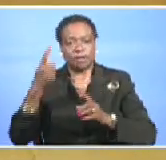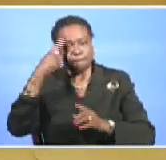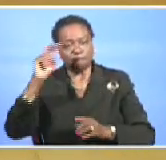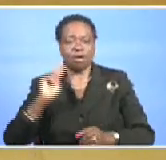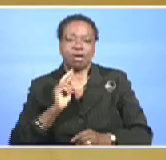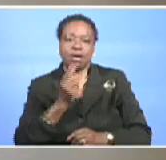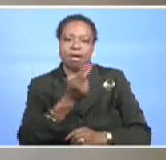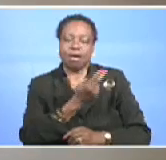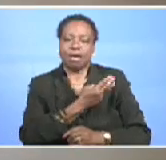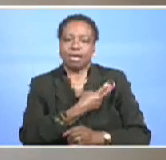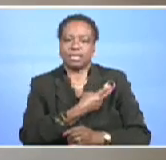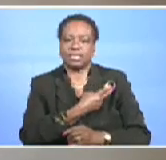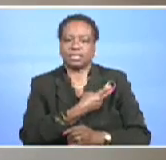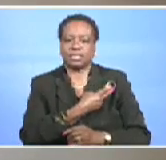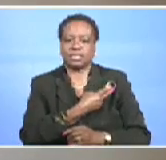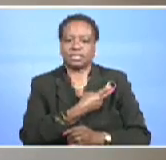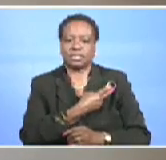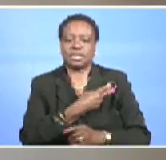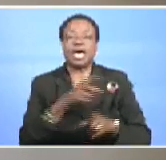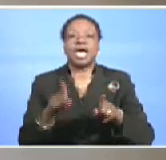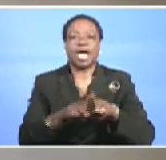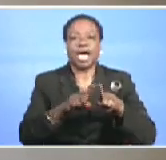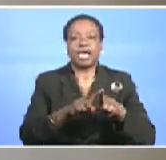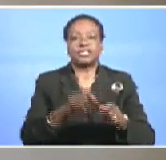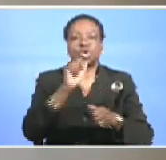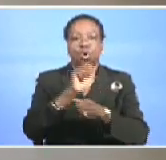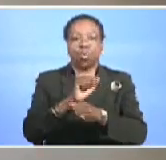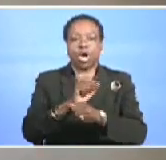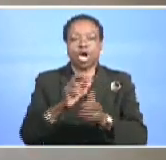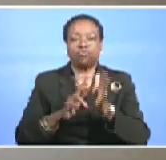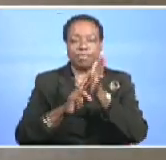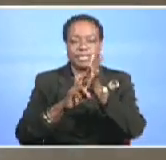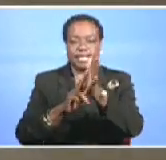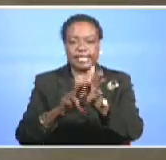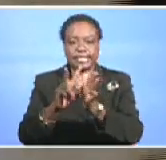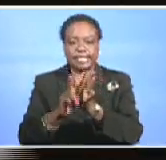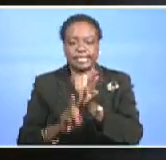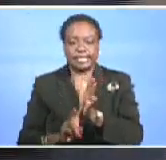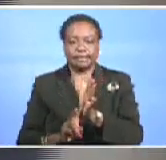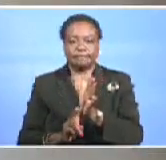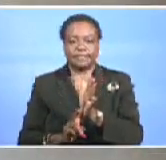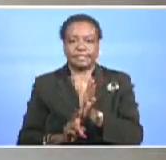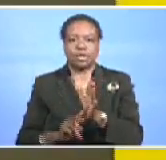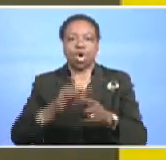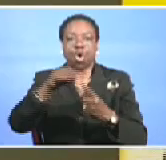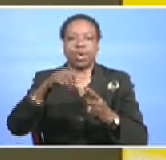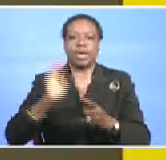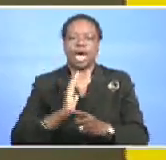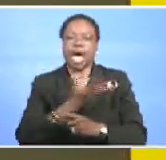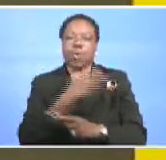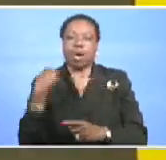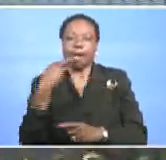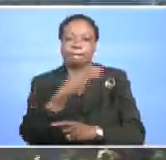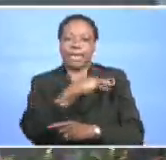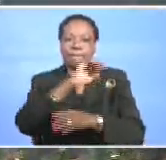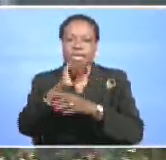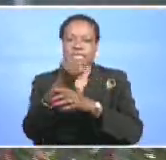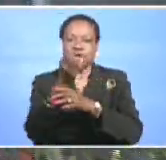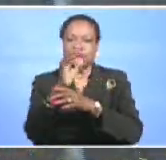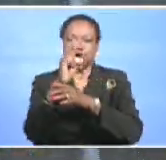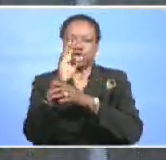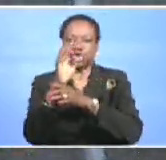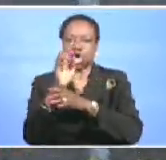especially us as worker representatives, when our members' jobs are being put at risk.